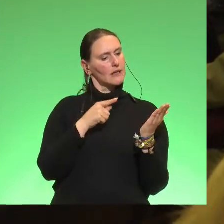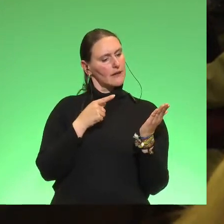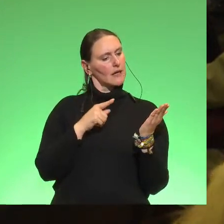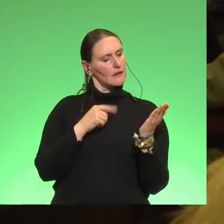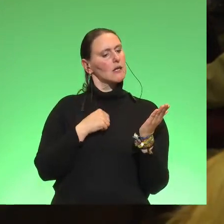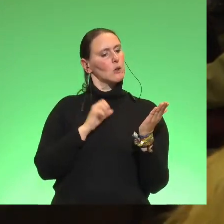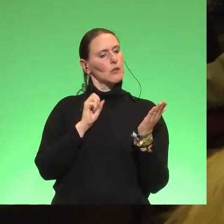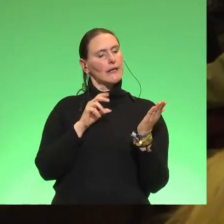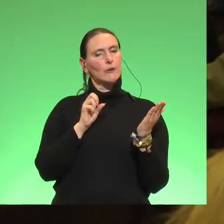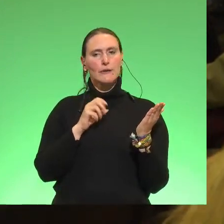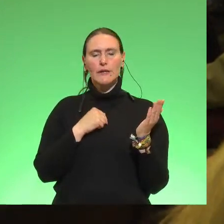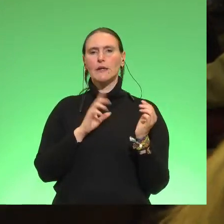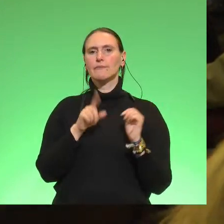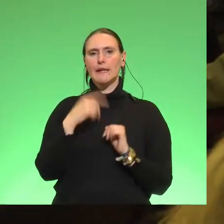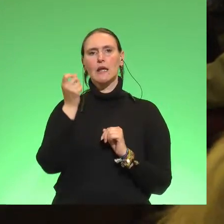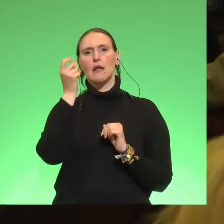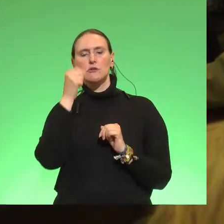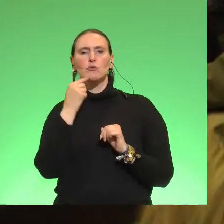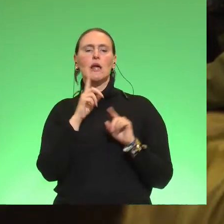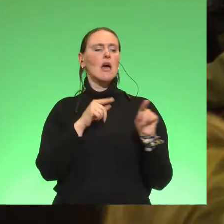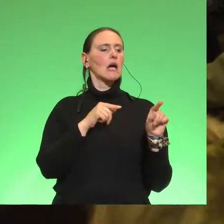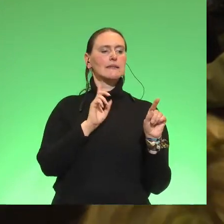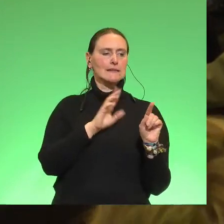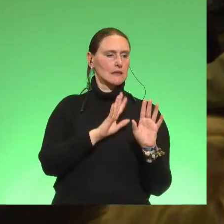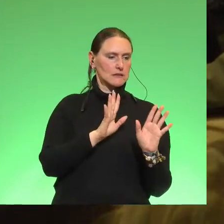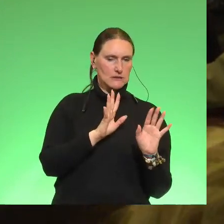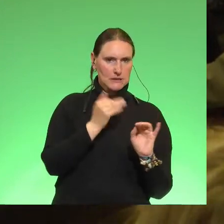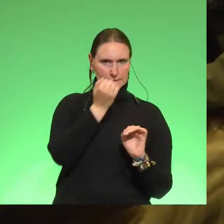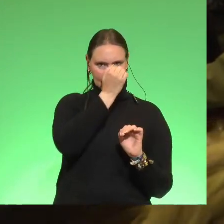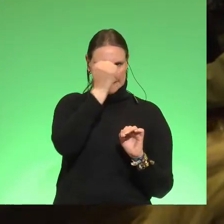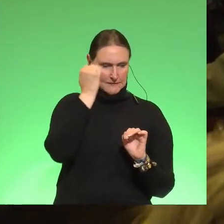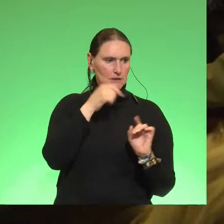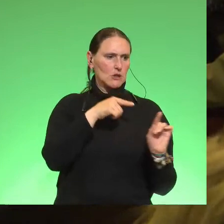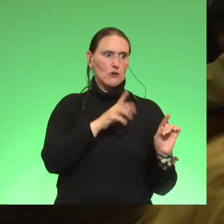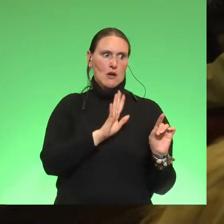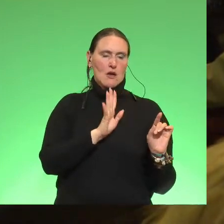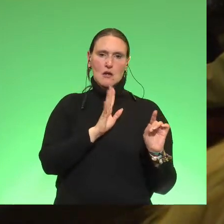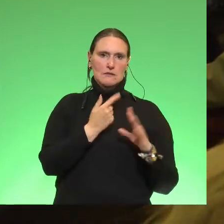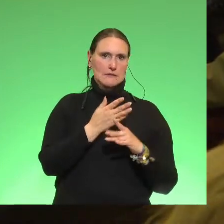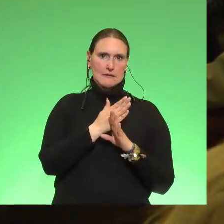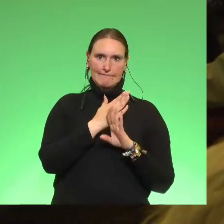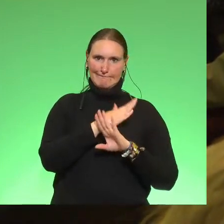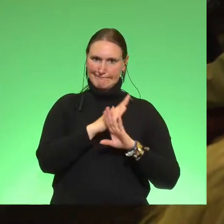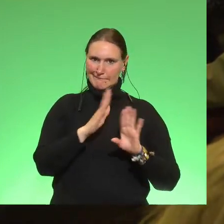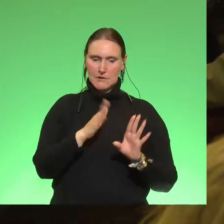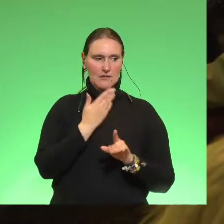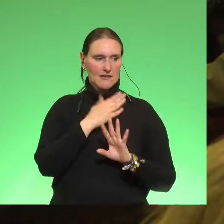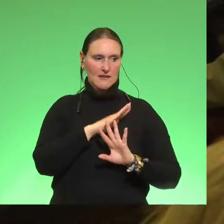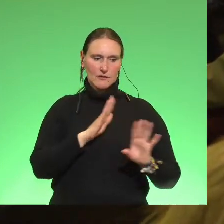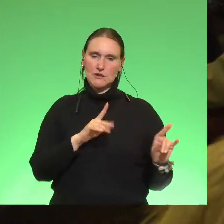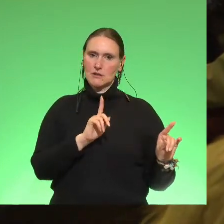regret and mistakes, I guess. But at the same time, and maybe this will only become visible